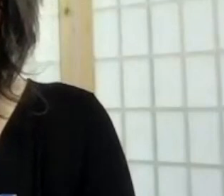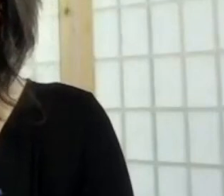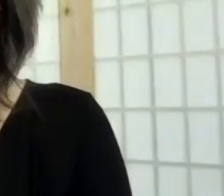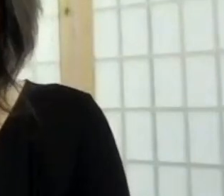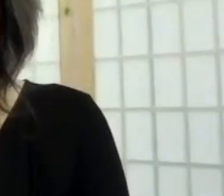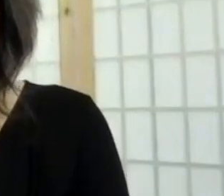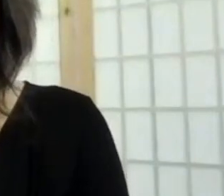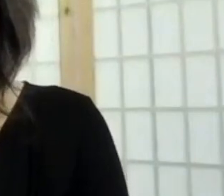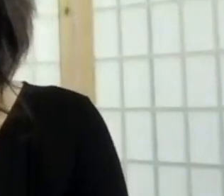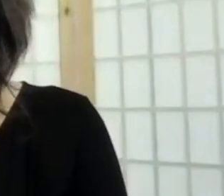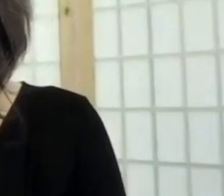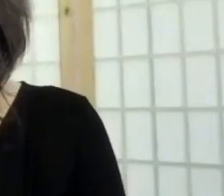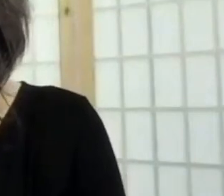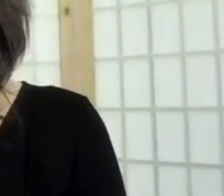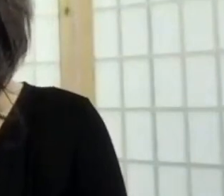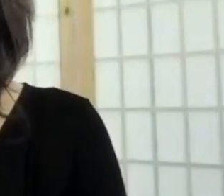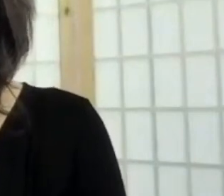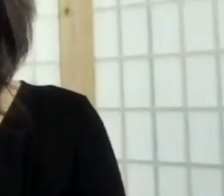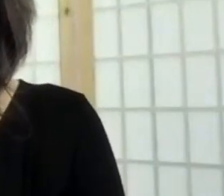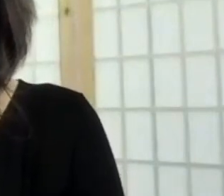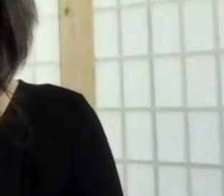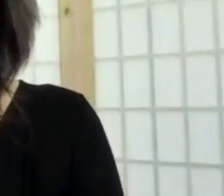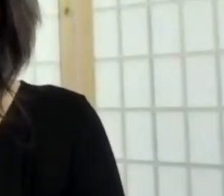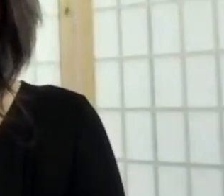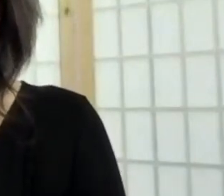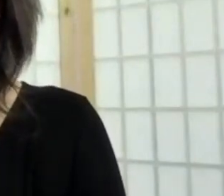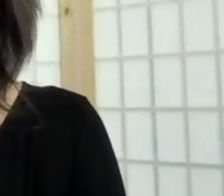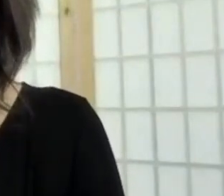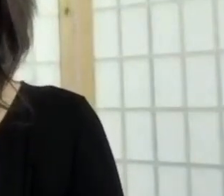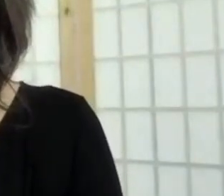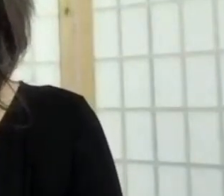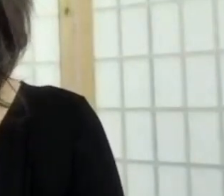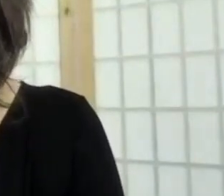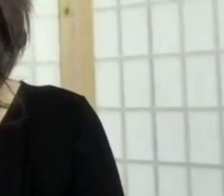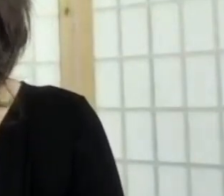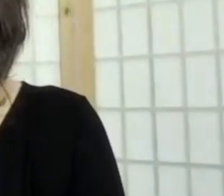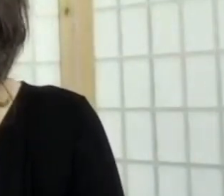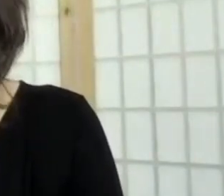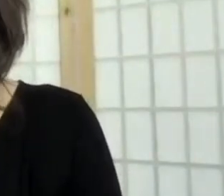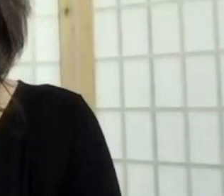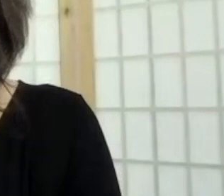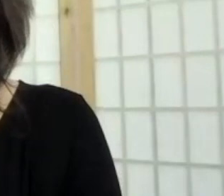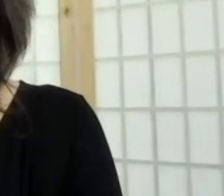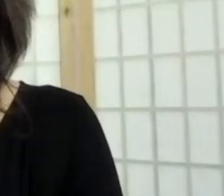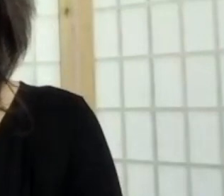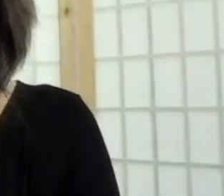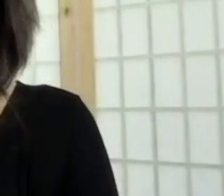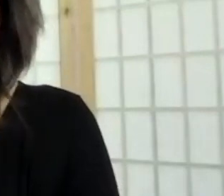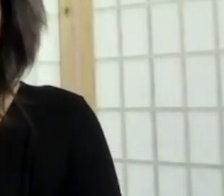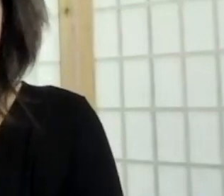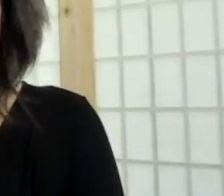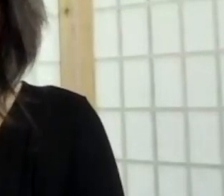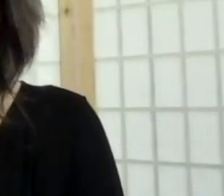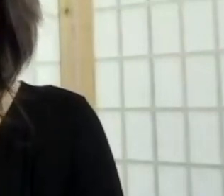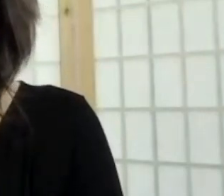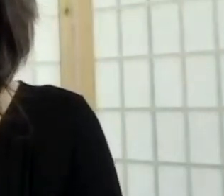So participants, to everyone who's here today, I am going to move to closing comments, but if you're sitting on a comment or a question that you wanted in the mix, my invitation